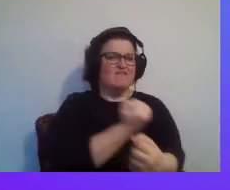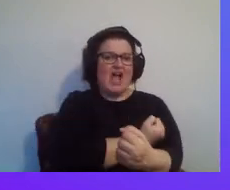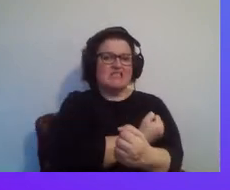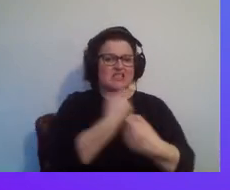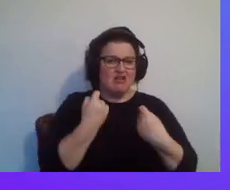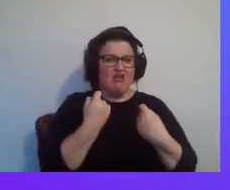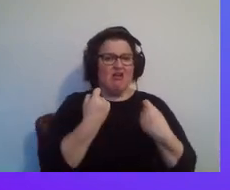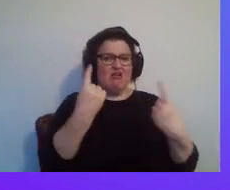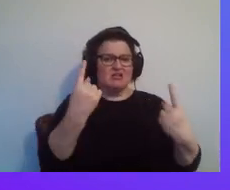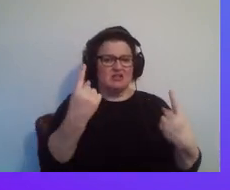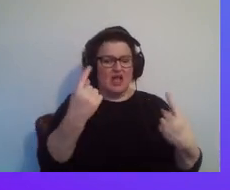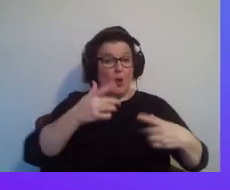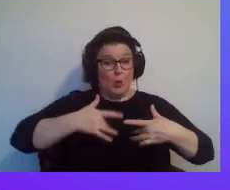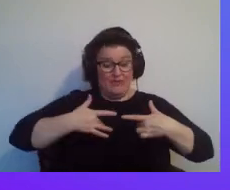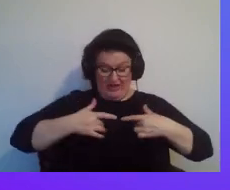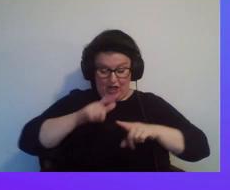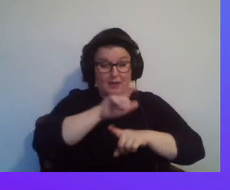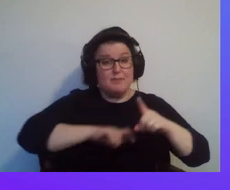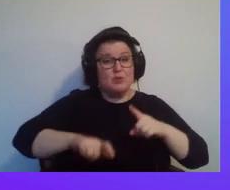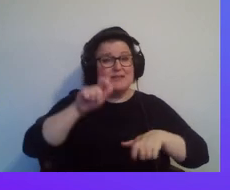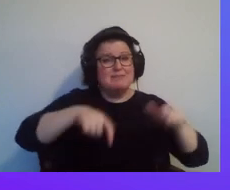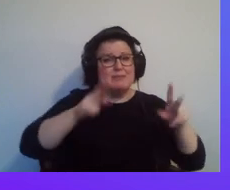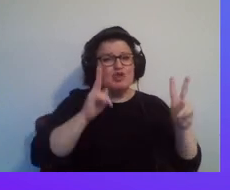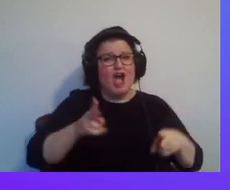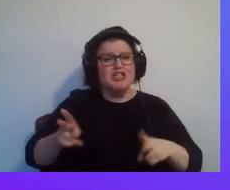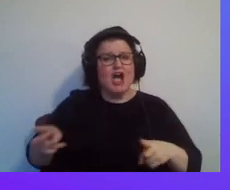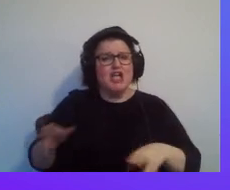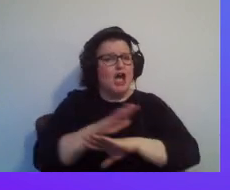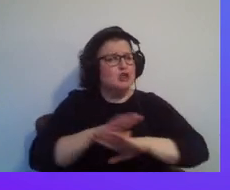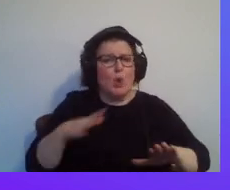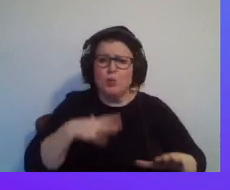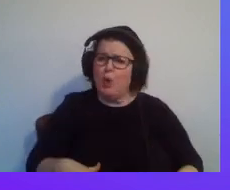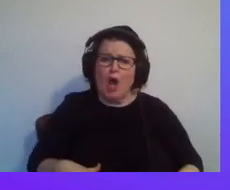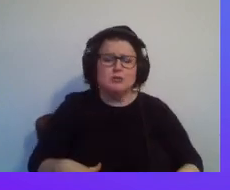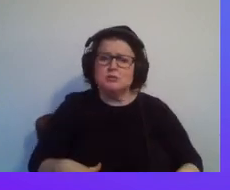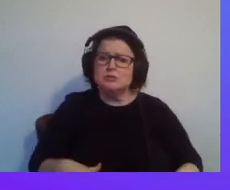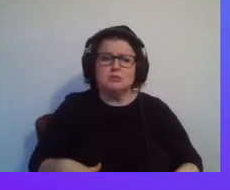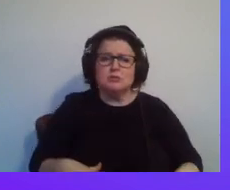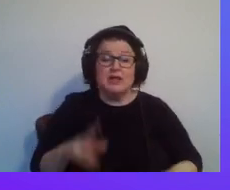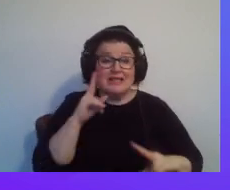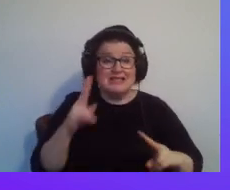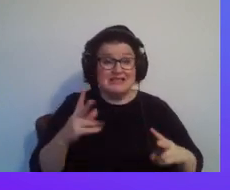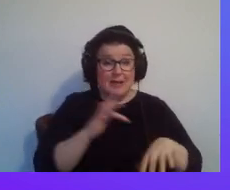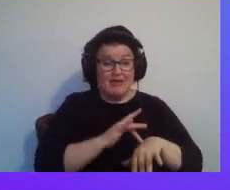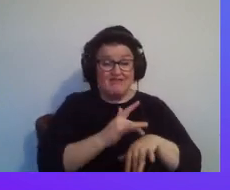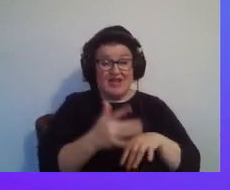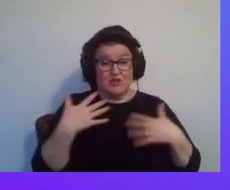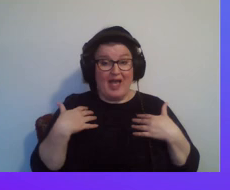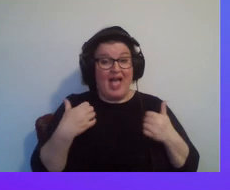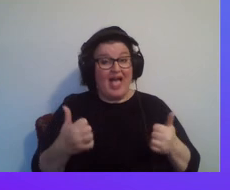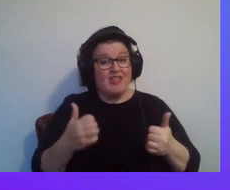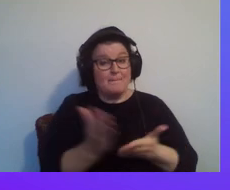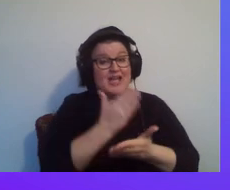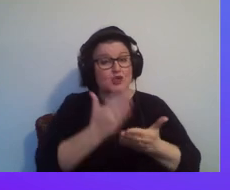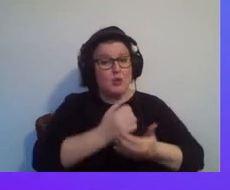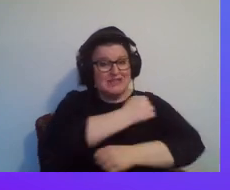our communities. So let's, as professionals around the table around health, let's provide those spaces. Let's not